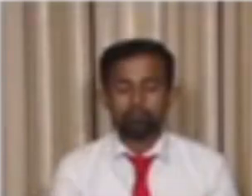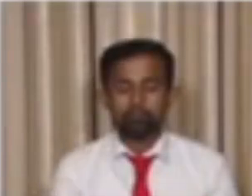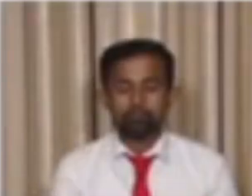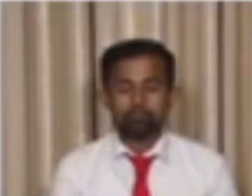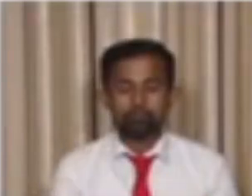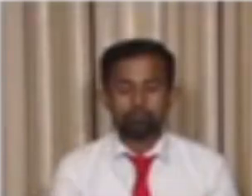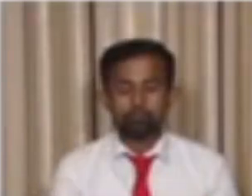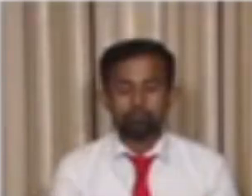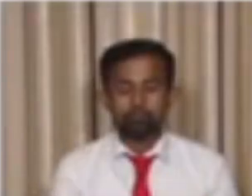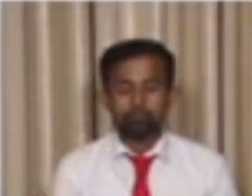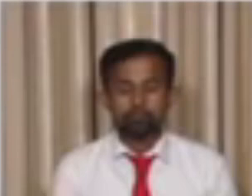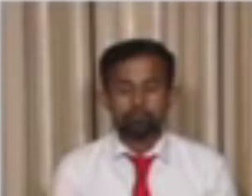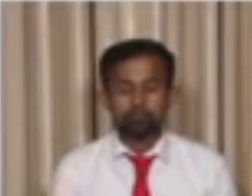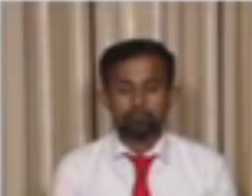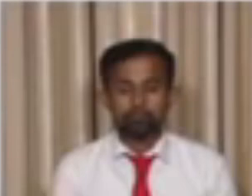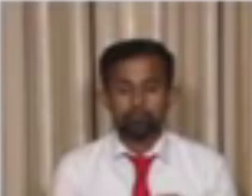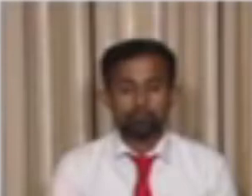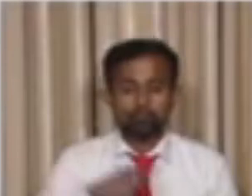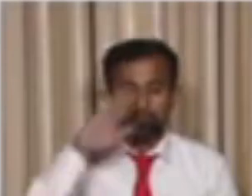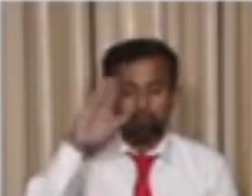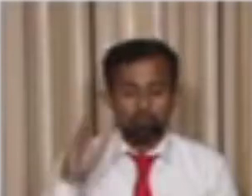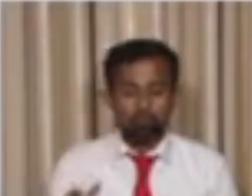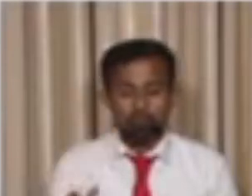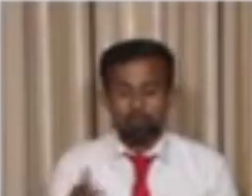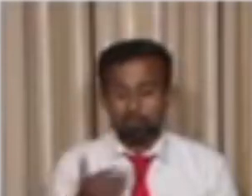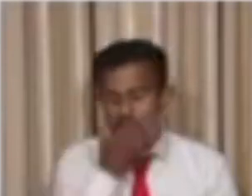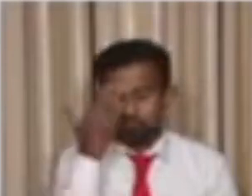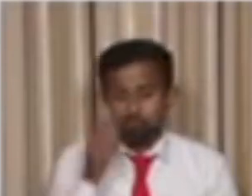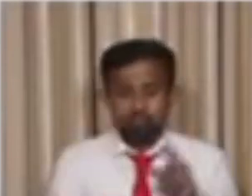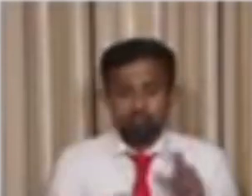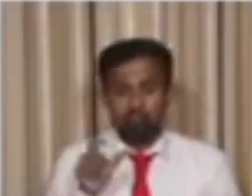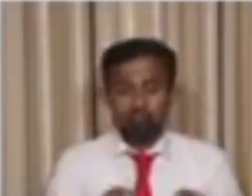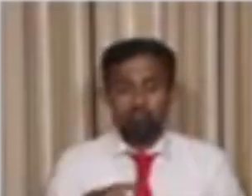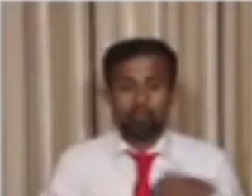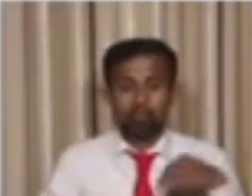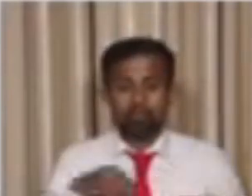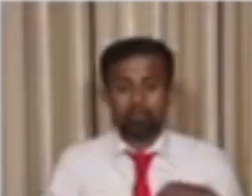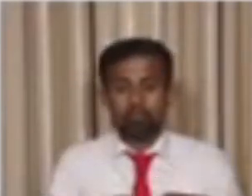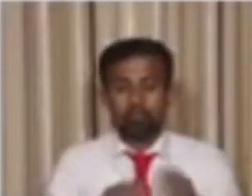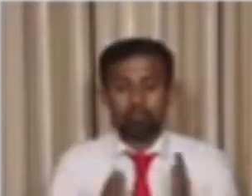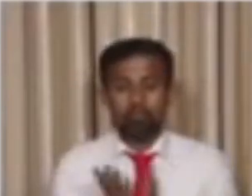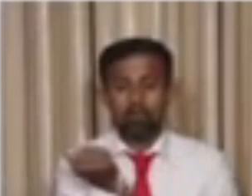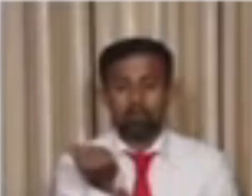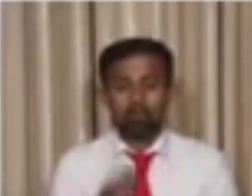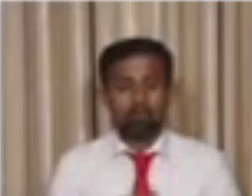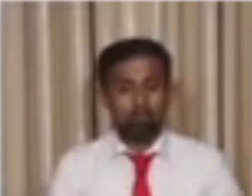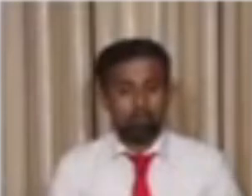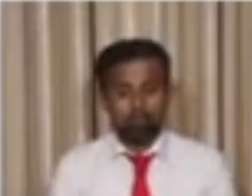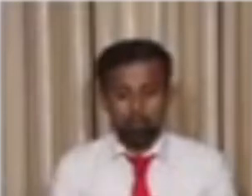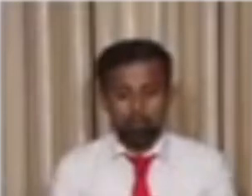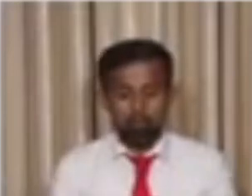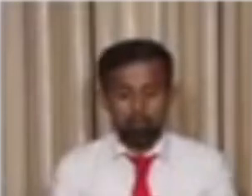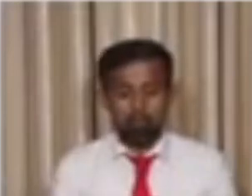conditionalities that were introduced into the act in order to claim citizenship or qualify